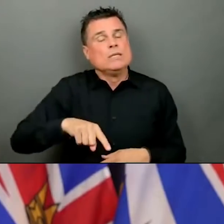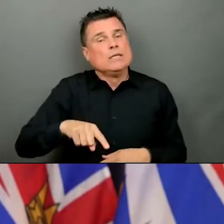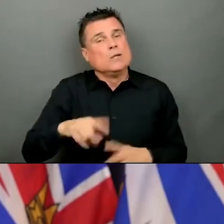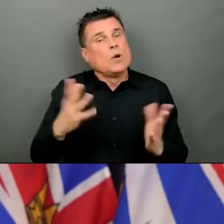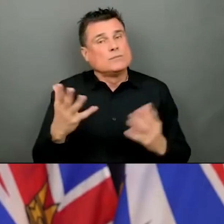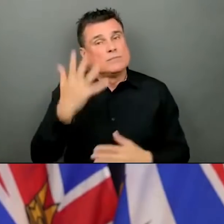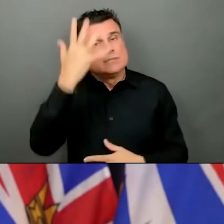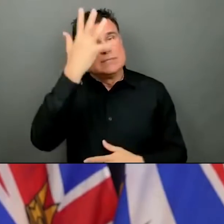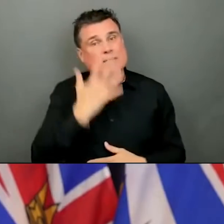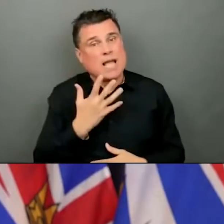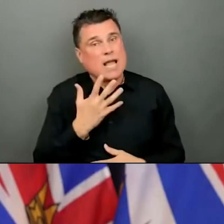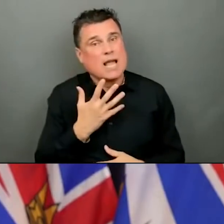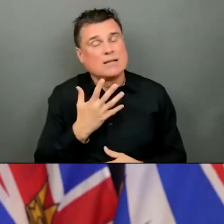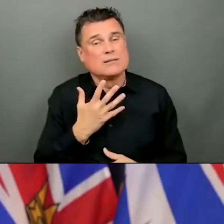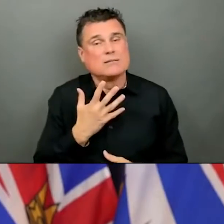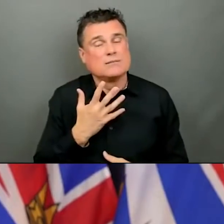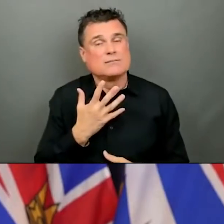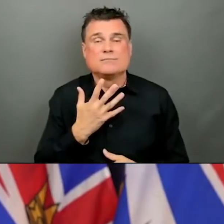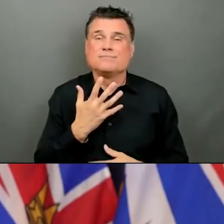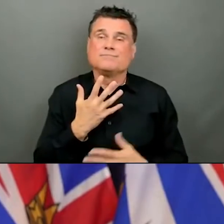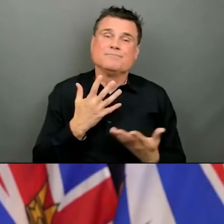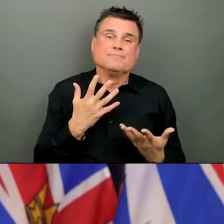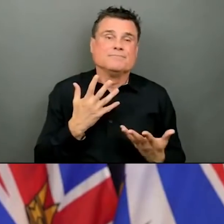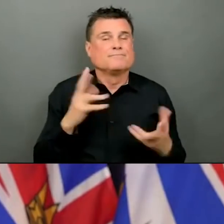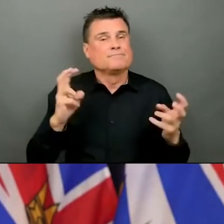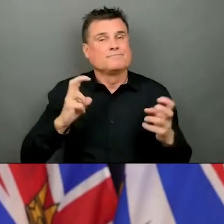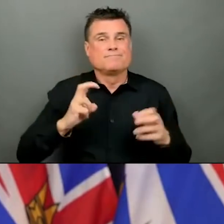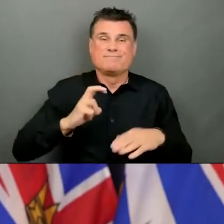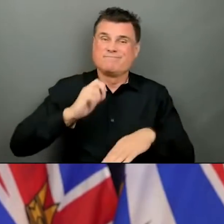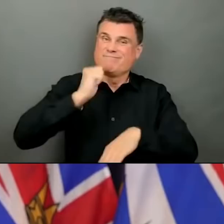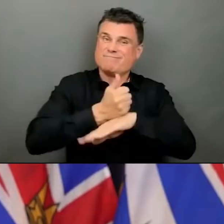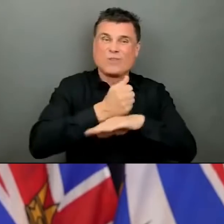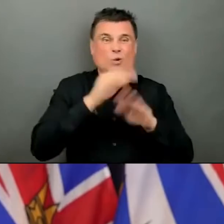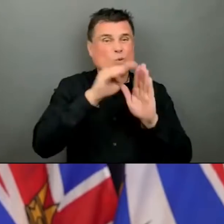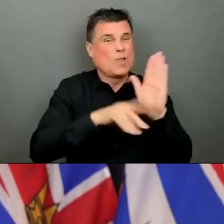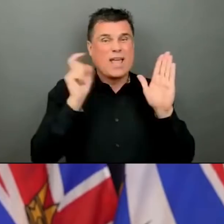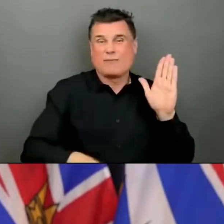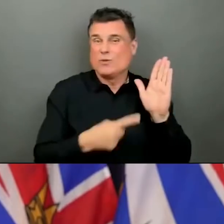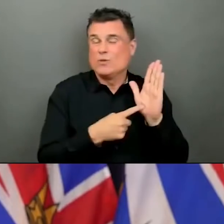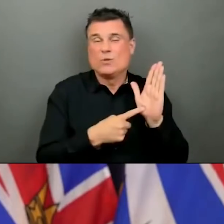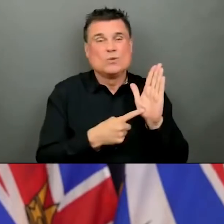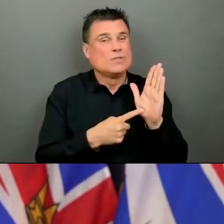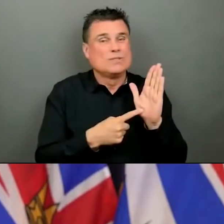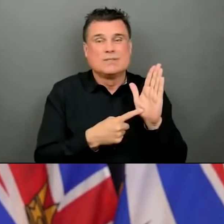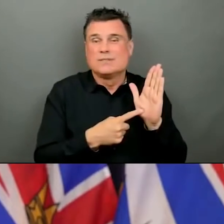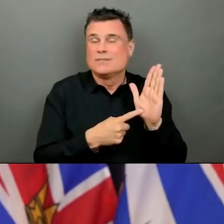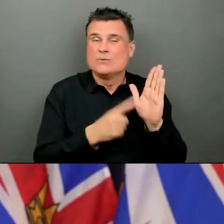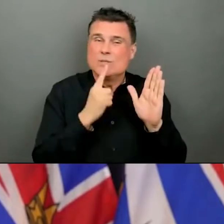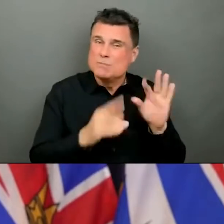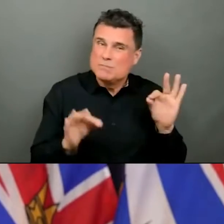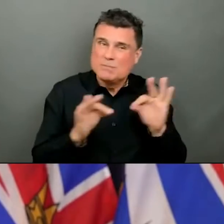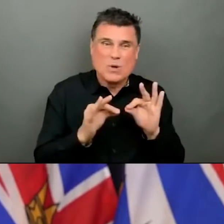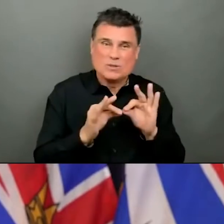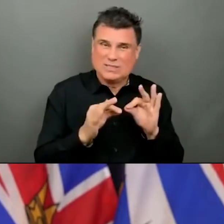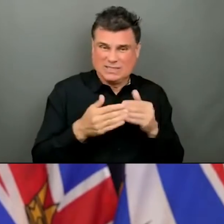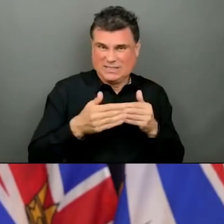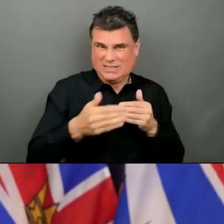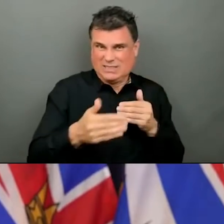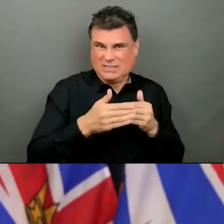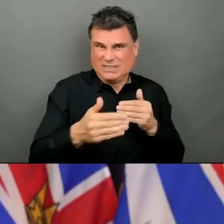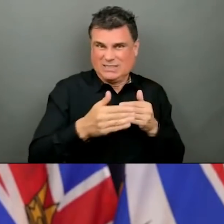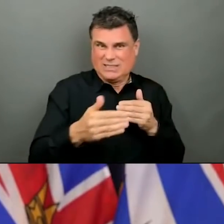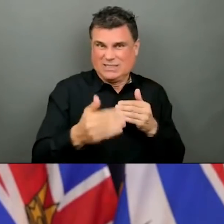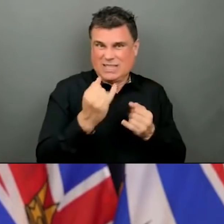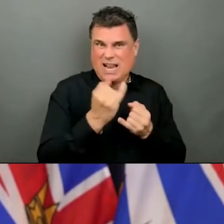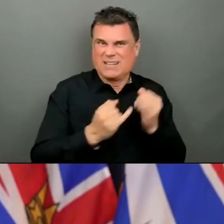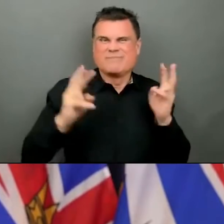purpose that together for this next 5 weeks, we can get to the end. Minister Dix is going to tell us that 30% of British Columbians that are going to